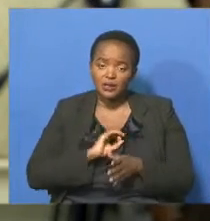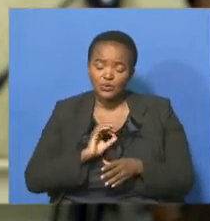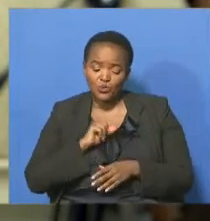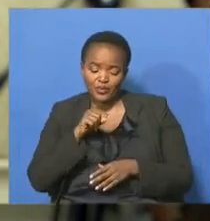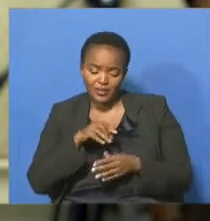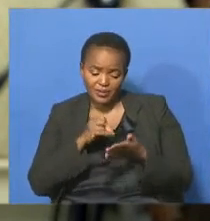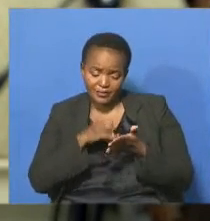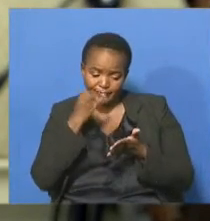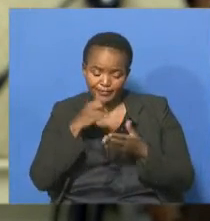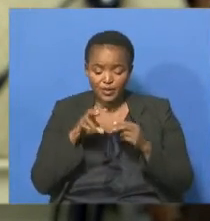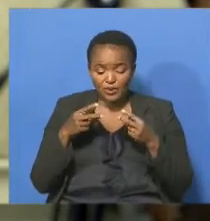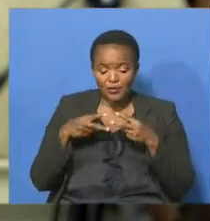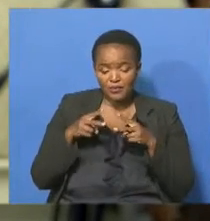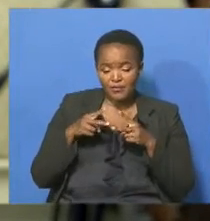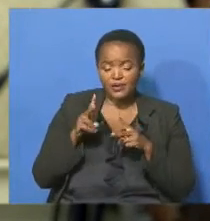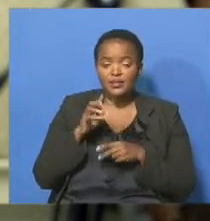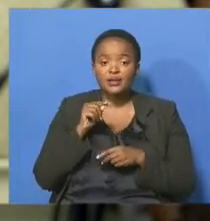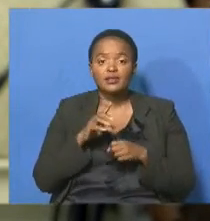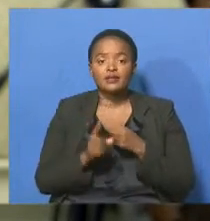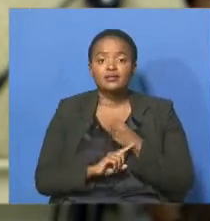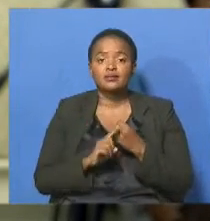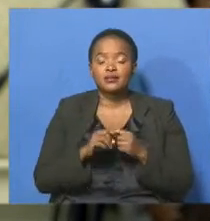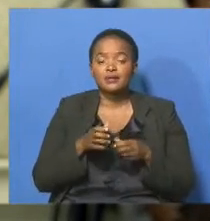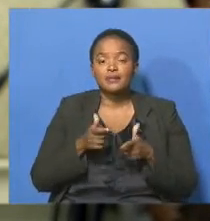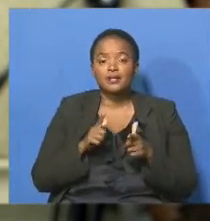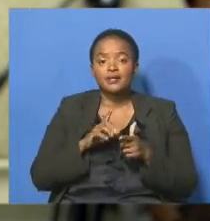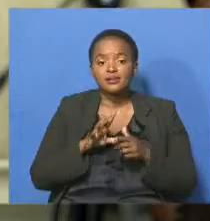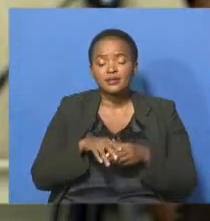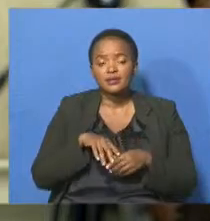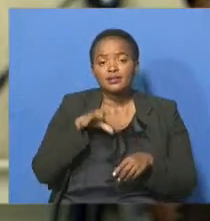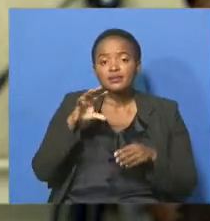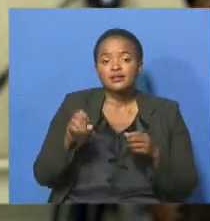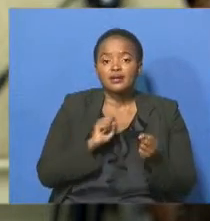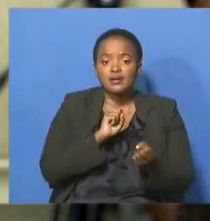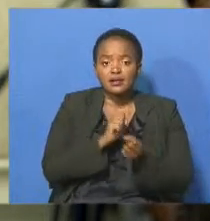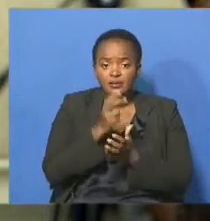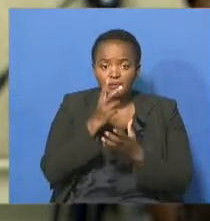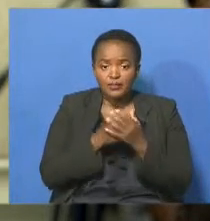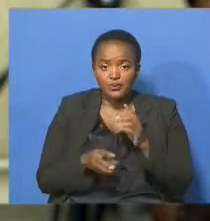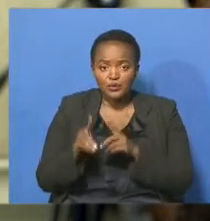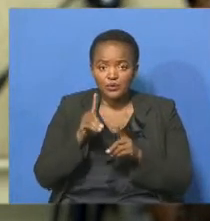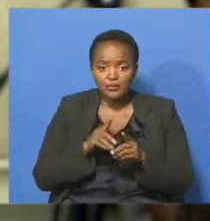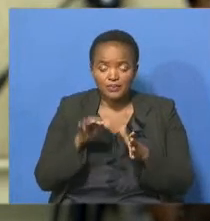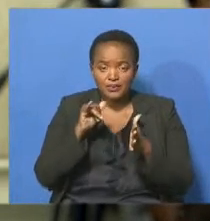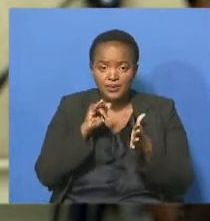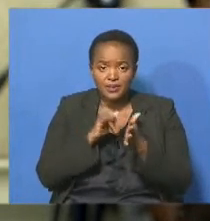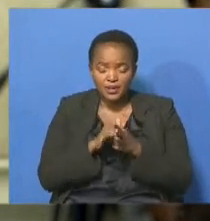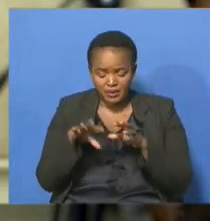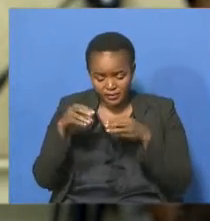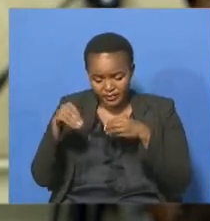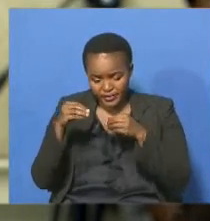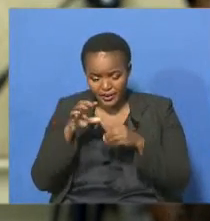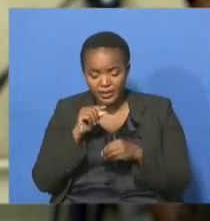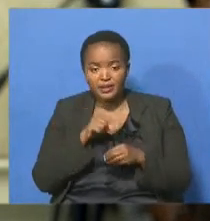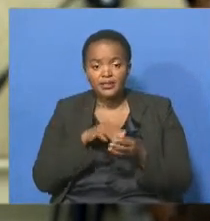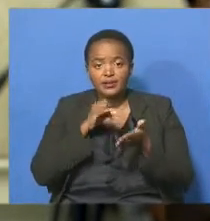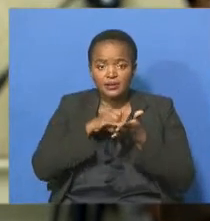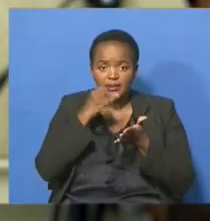re tshware mogogi wa ditagi le morekisi e ba re isa ko ba tsang teng re bone